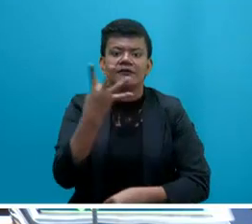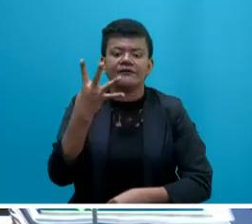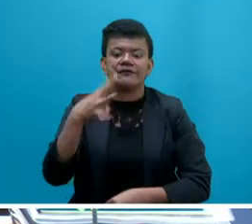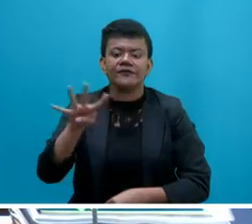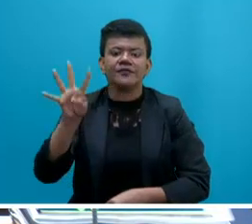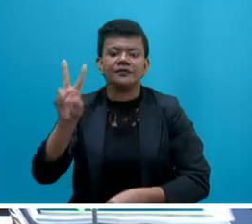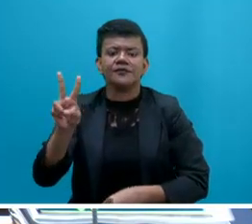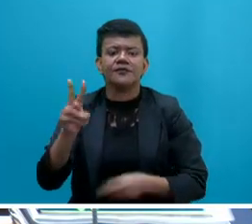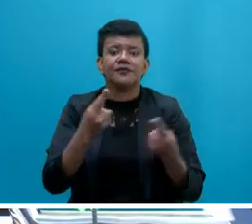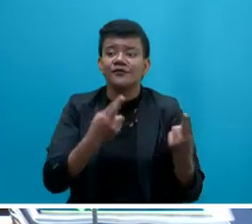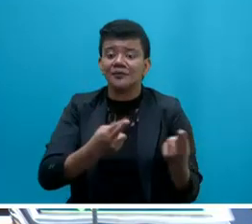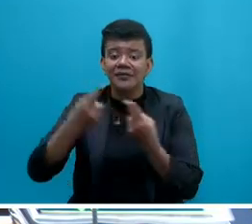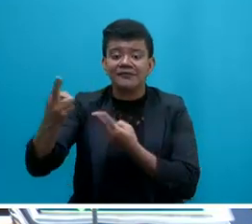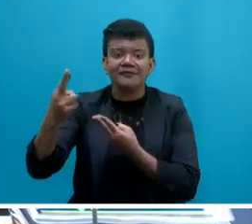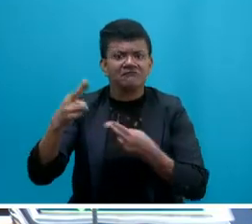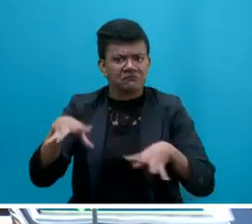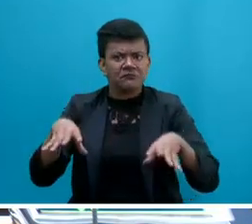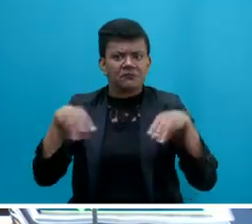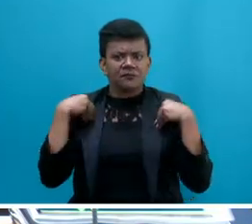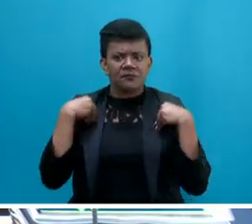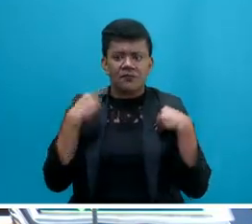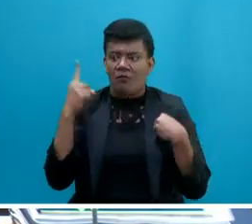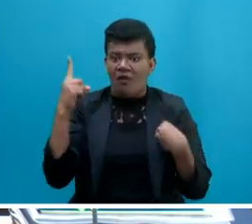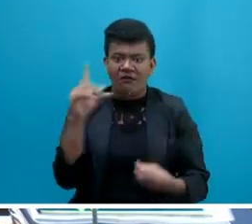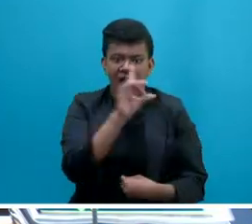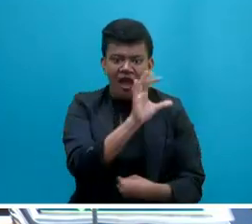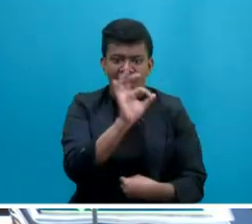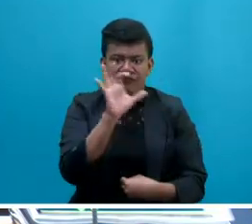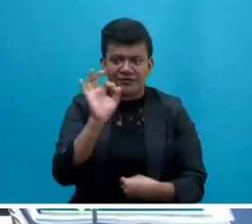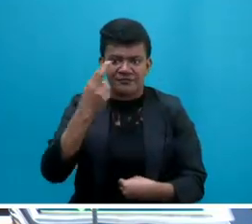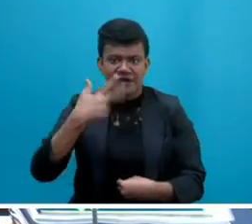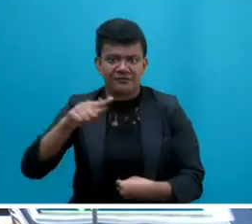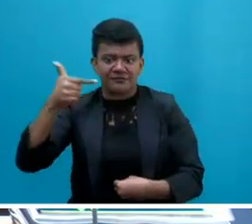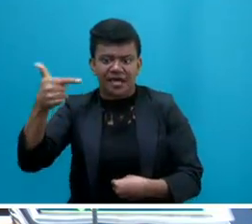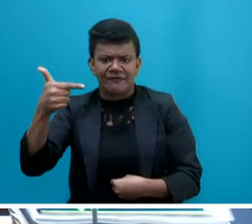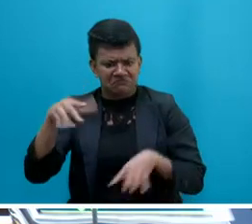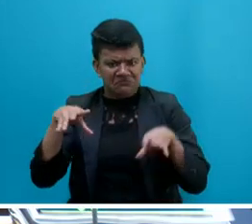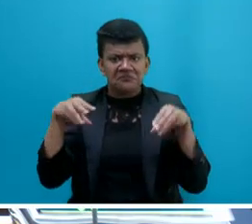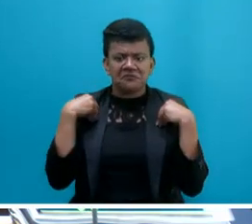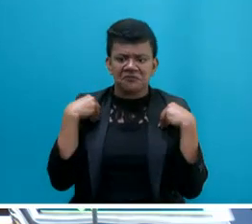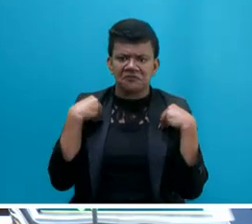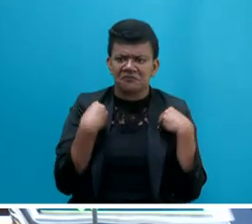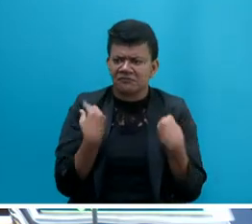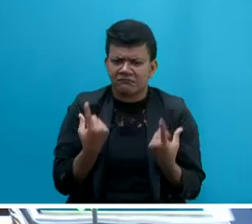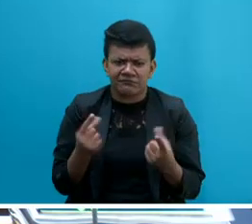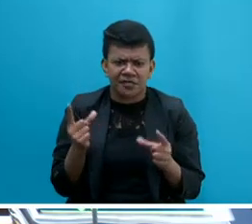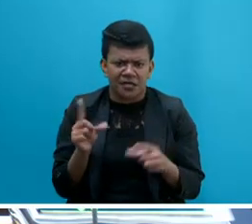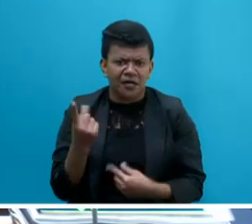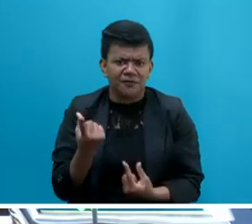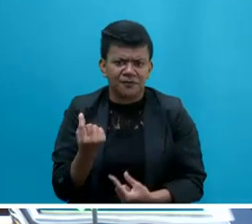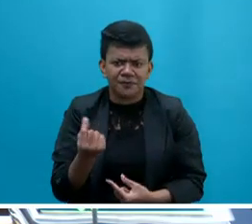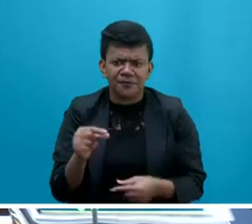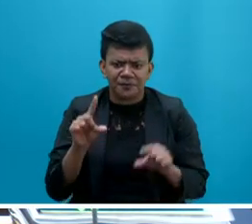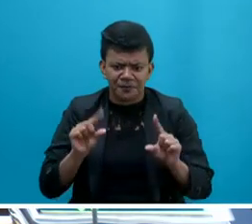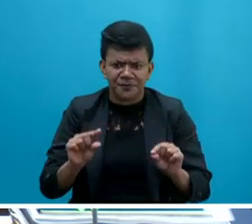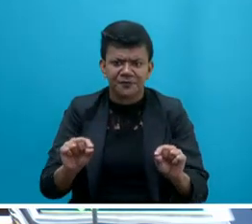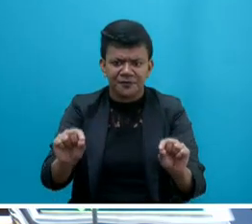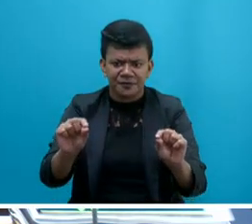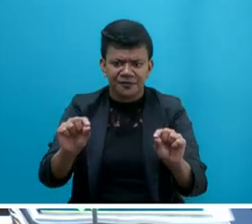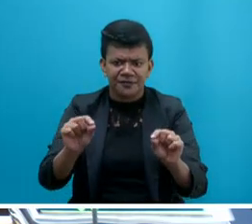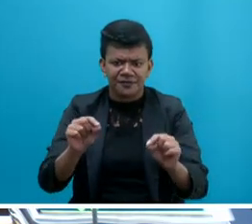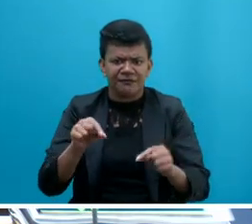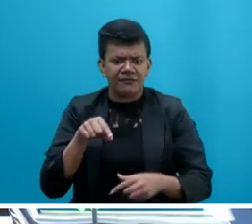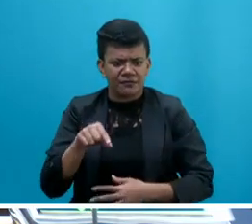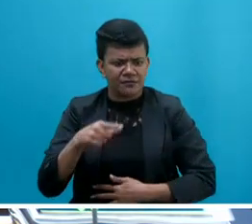have accepted 187 of those recommendations. And therefore, we have embraced change and